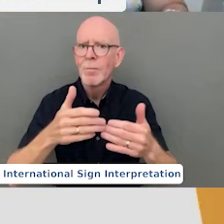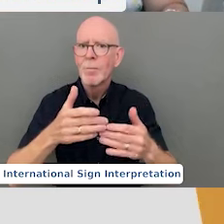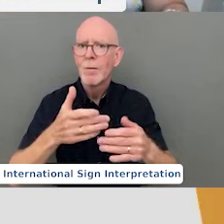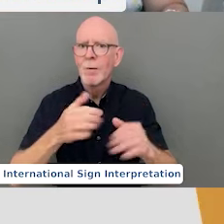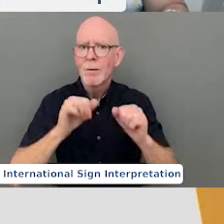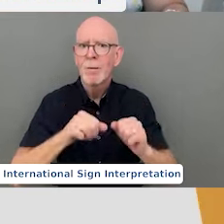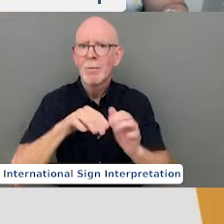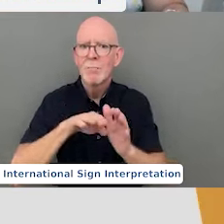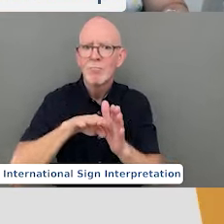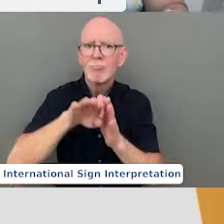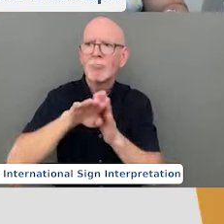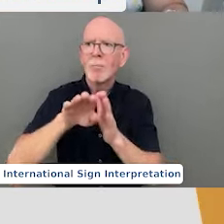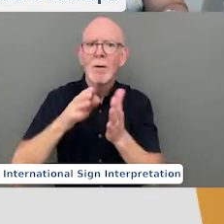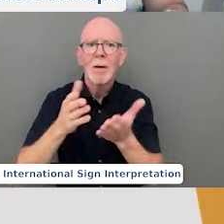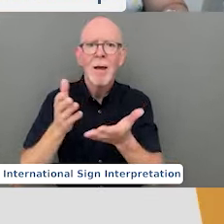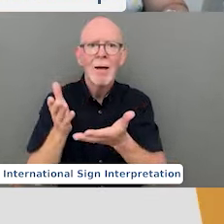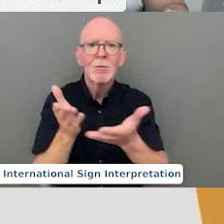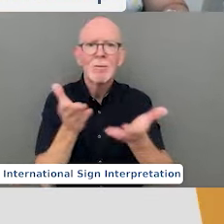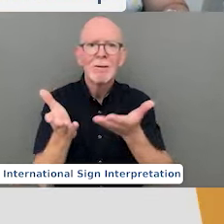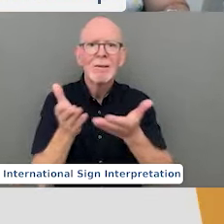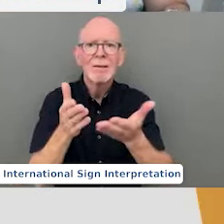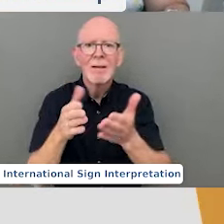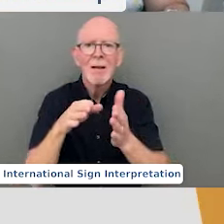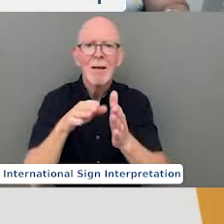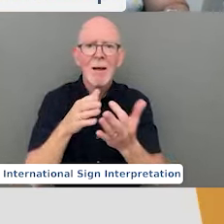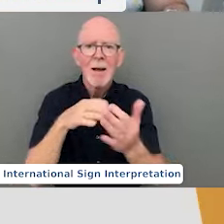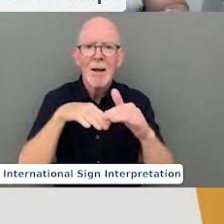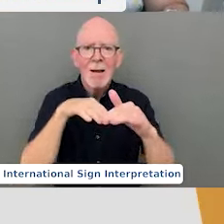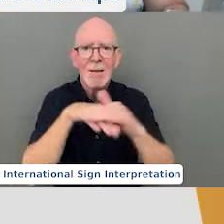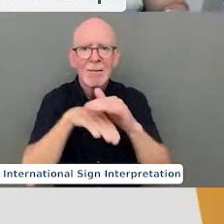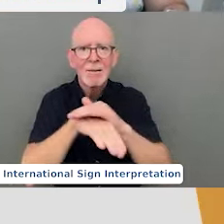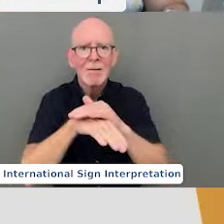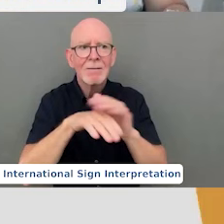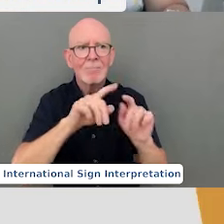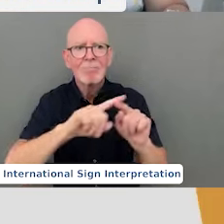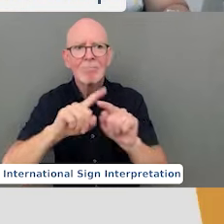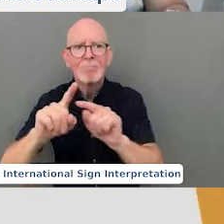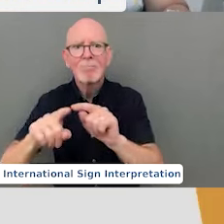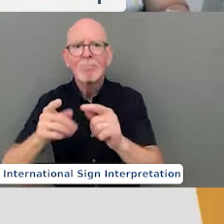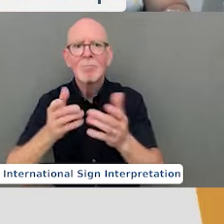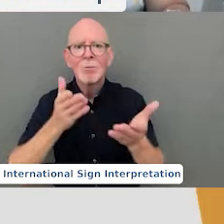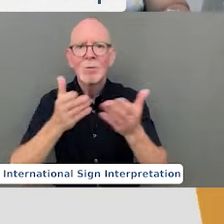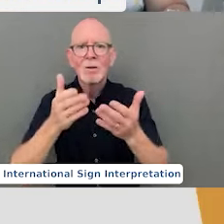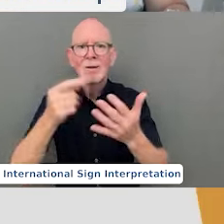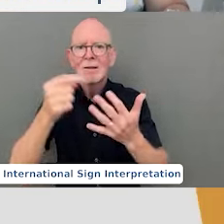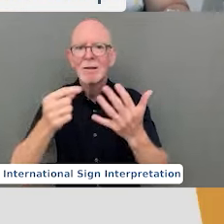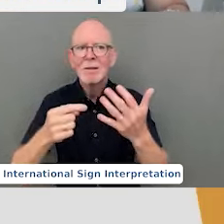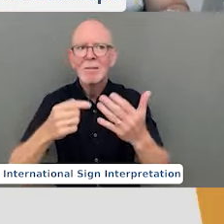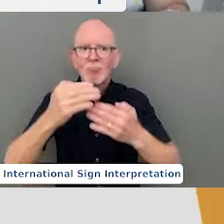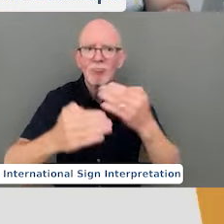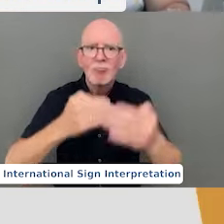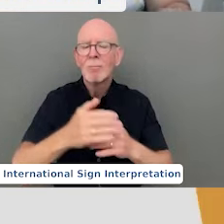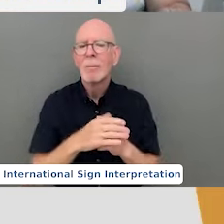governments, organizations of persons with disabilities will be a good way forward in improving access